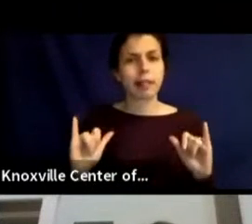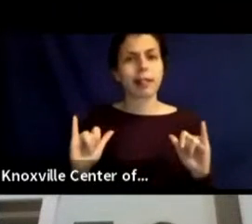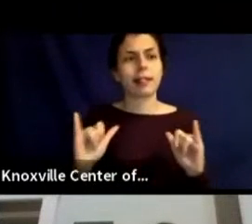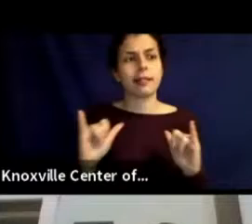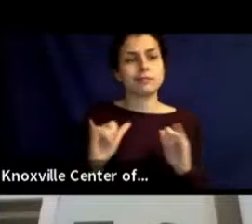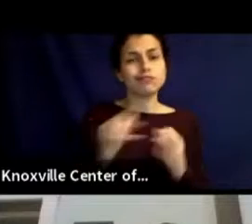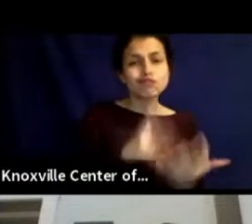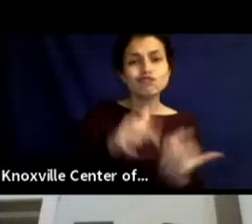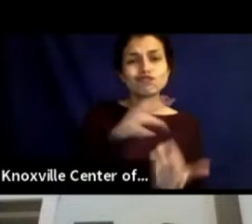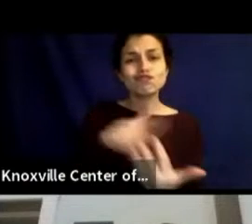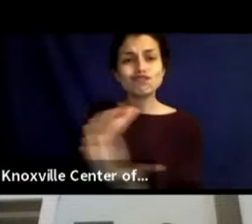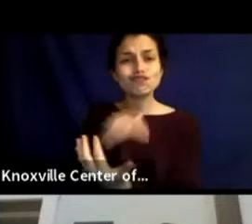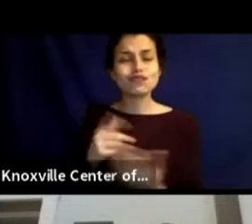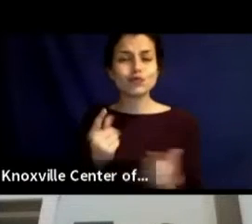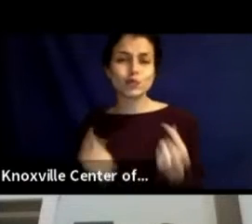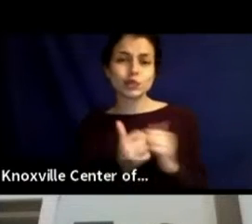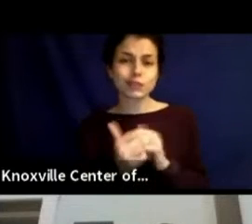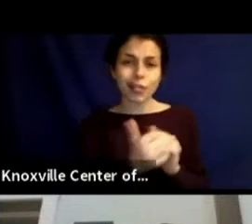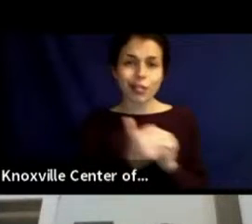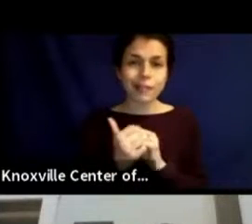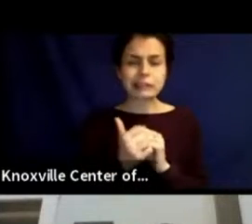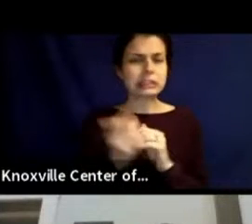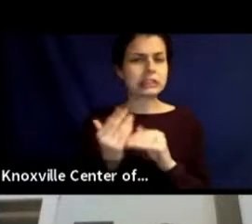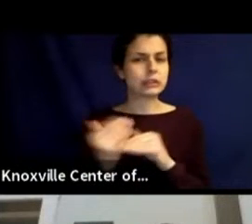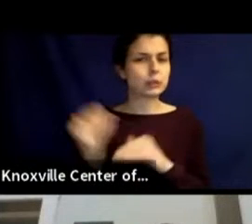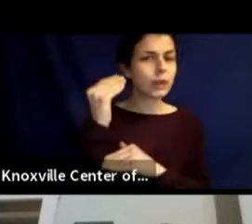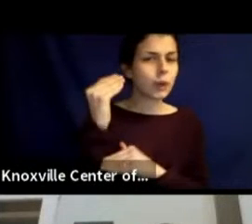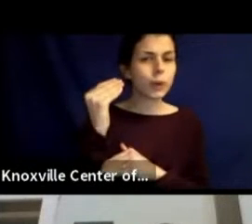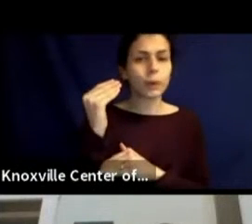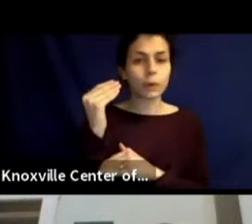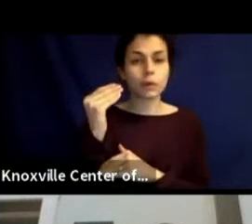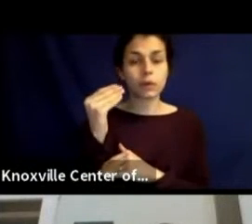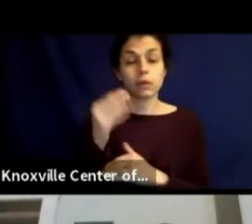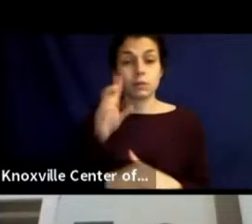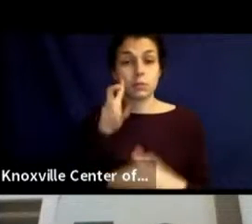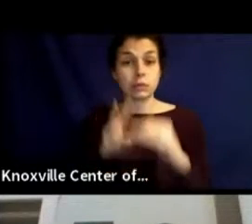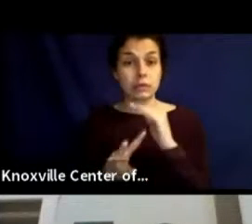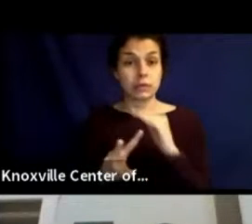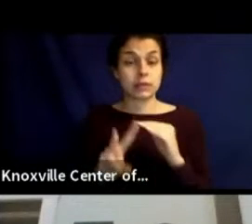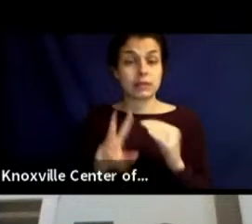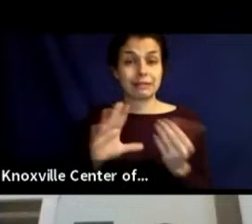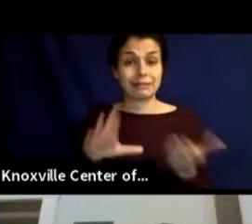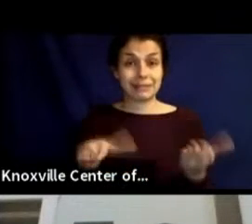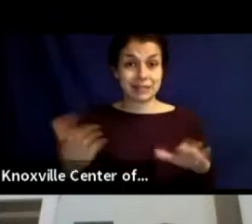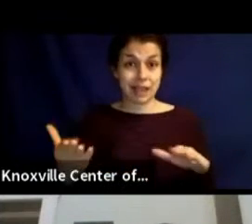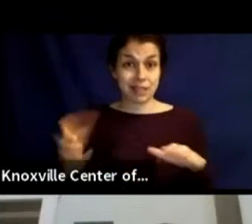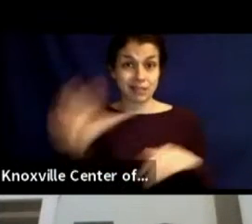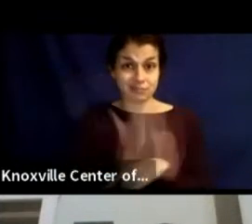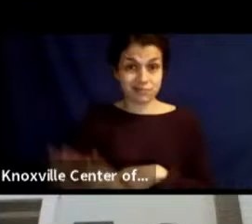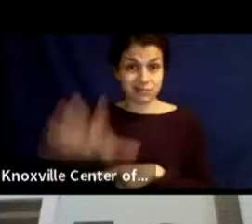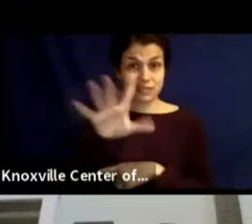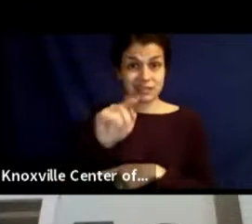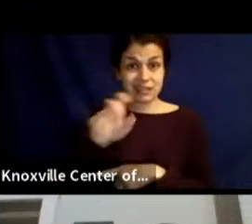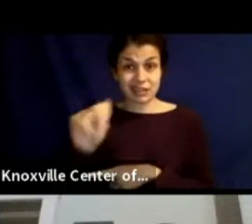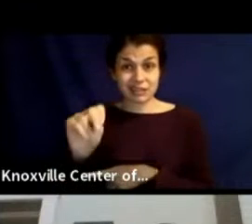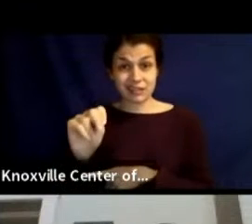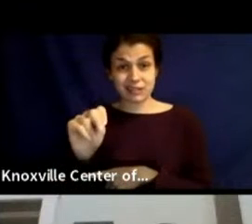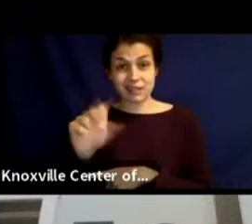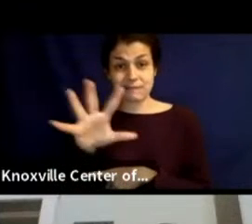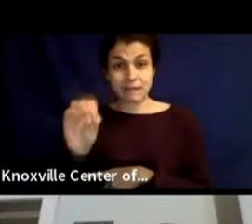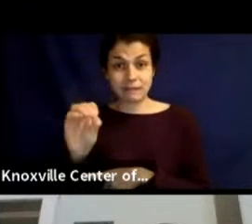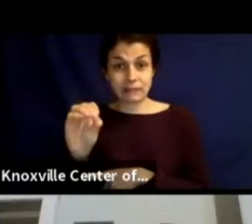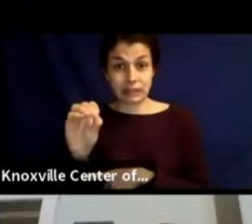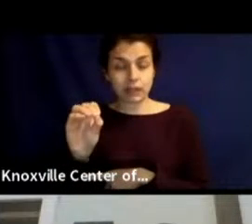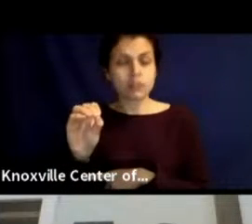too much. The state website also said the predicted number of deaths across our state right now should be about 50. We had